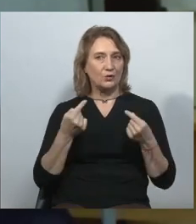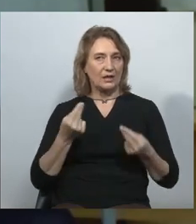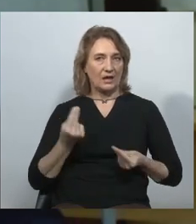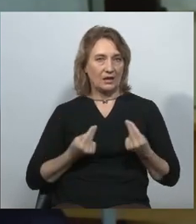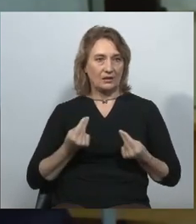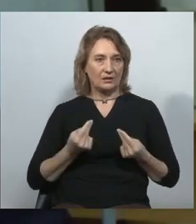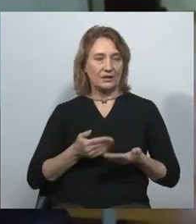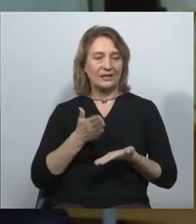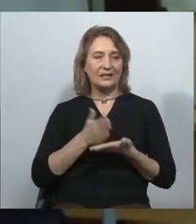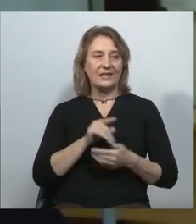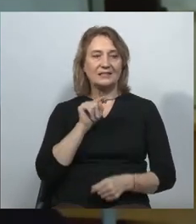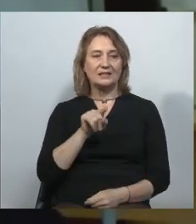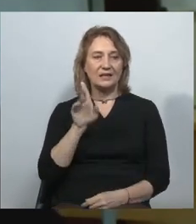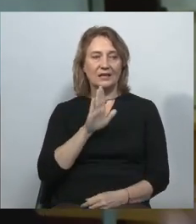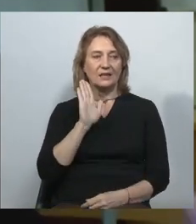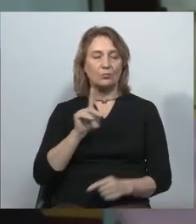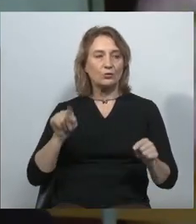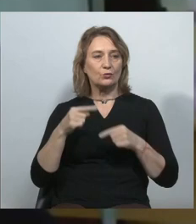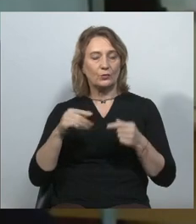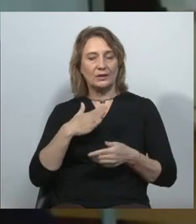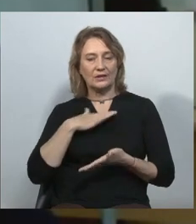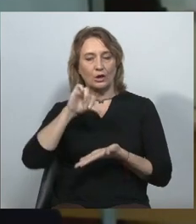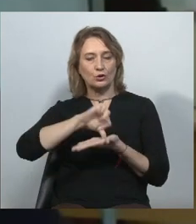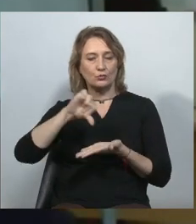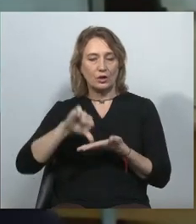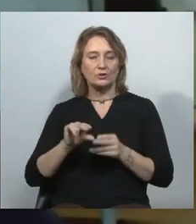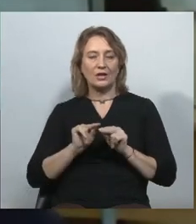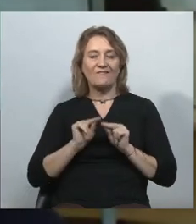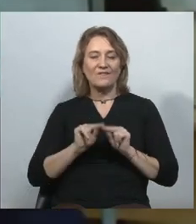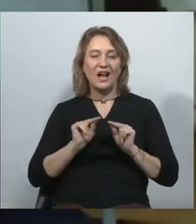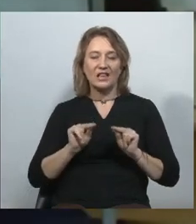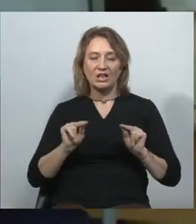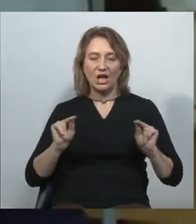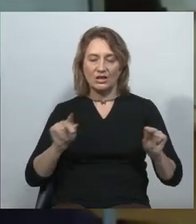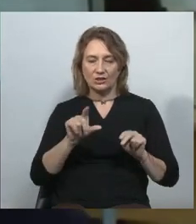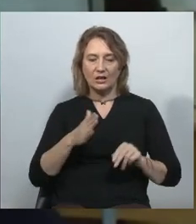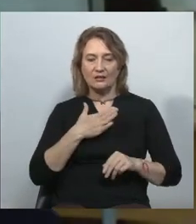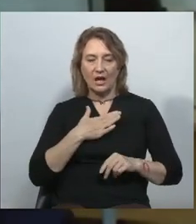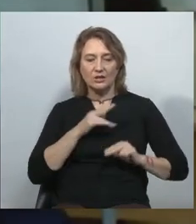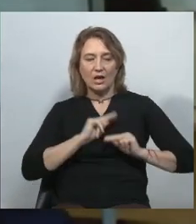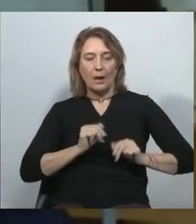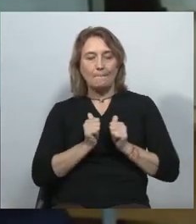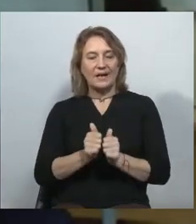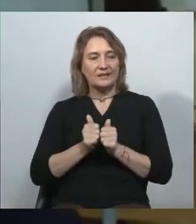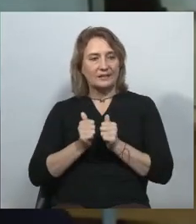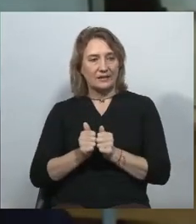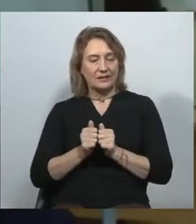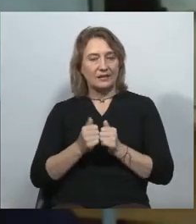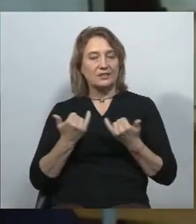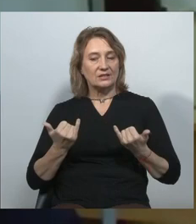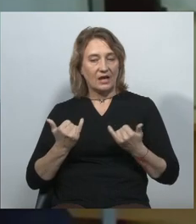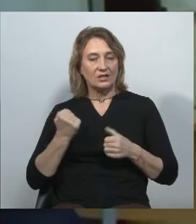which we created ourselves. There are those games which are used by the participants, by our students, by our